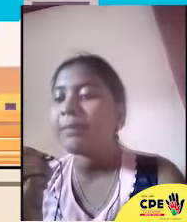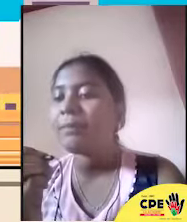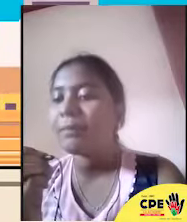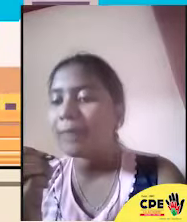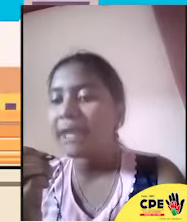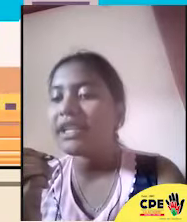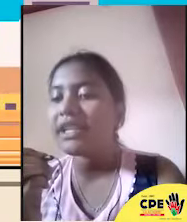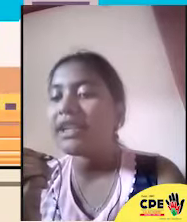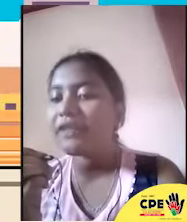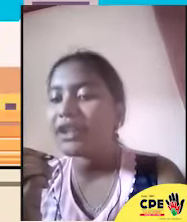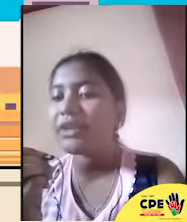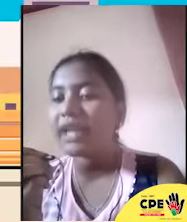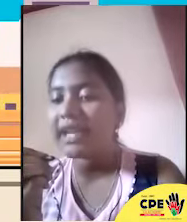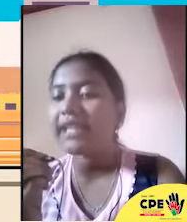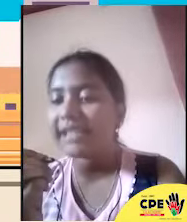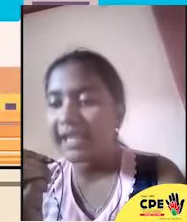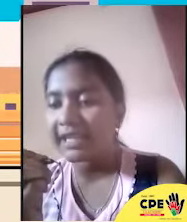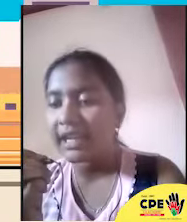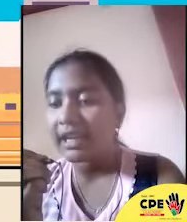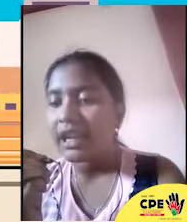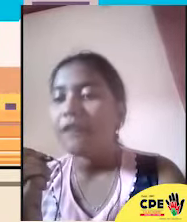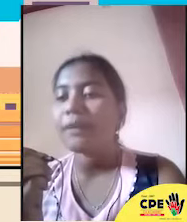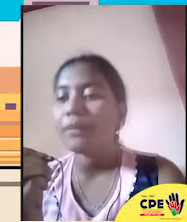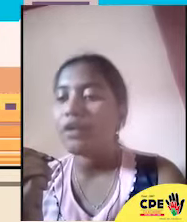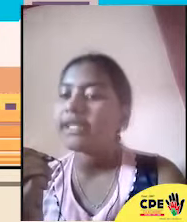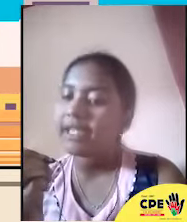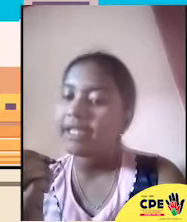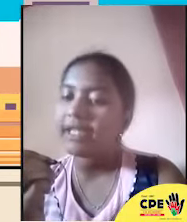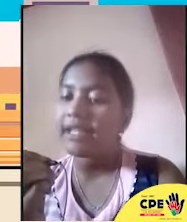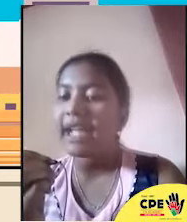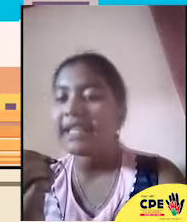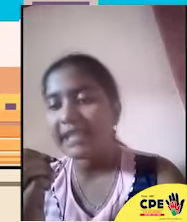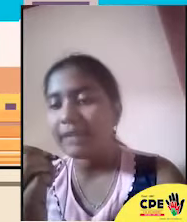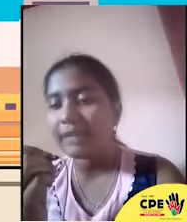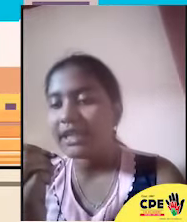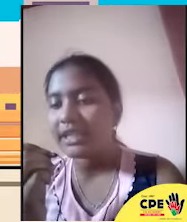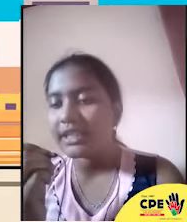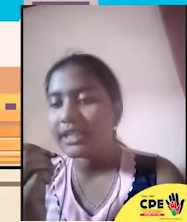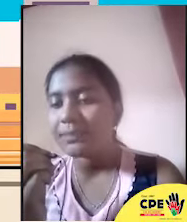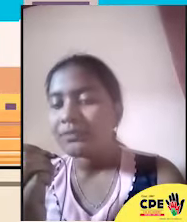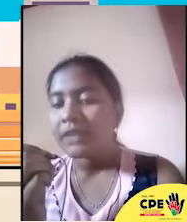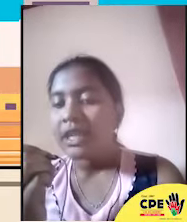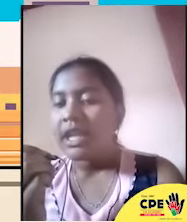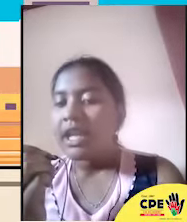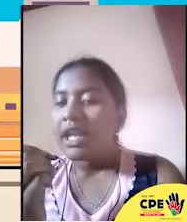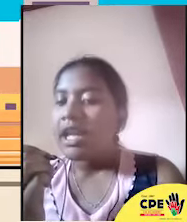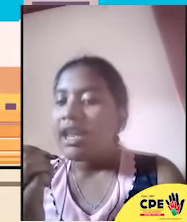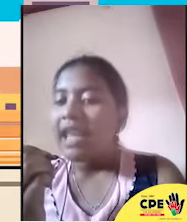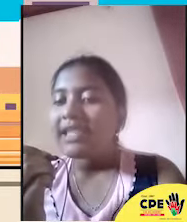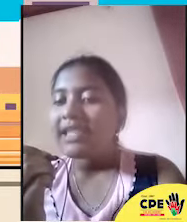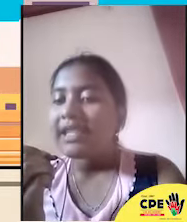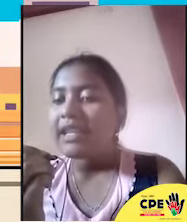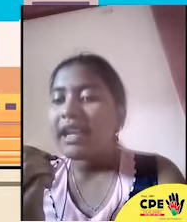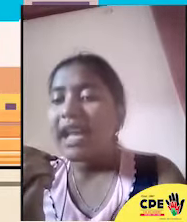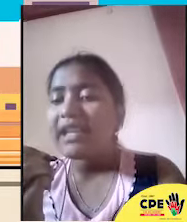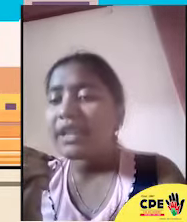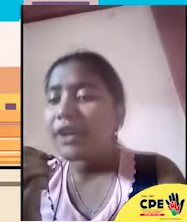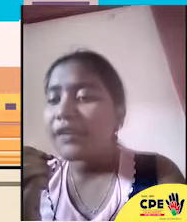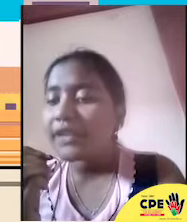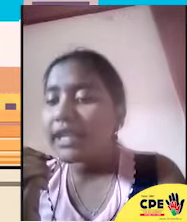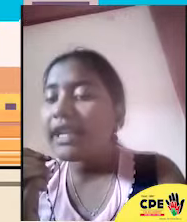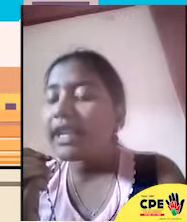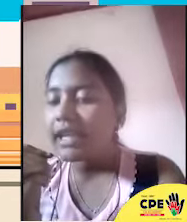the primary revenue collecting sector for both central and state budgets. Lastly, a large